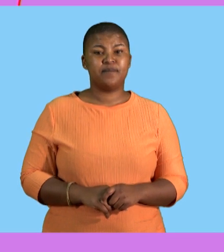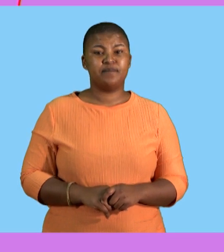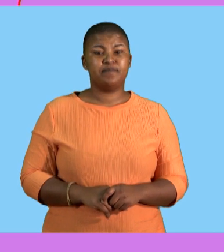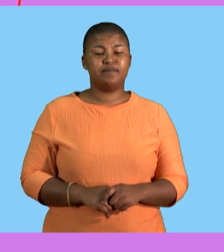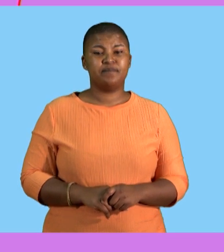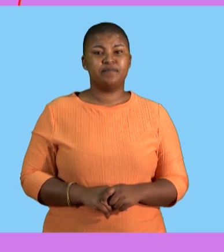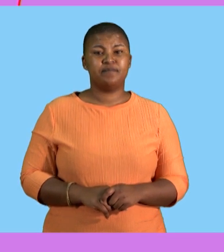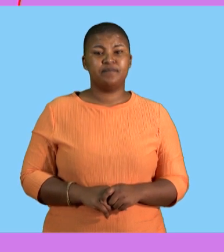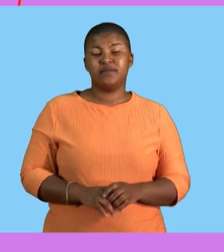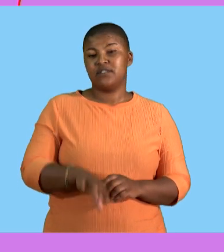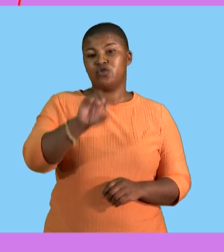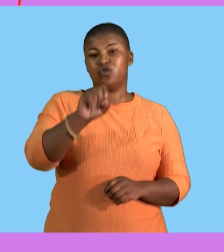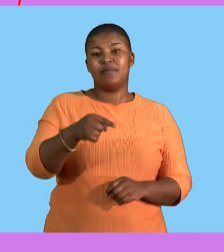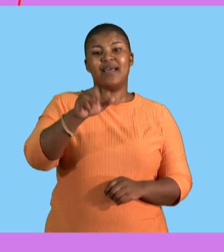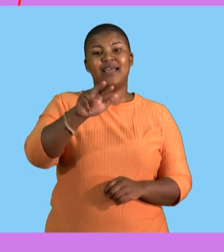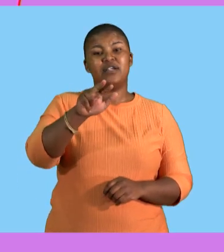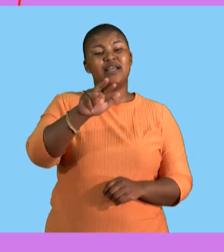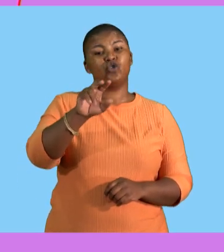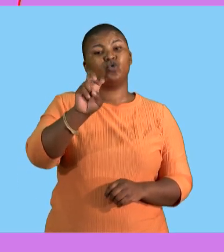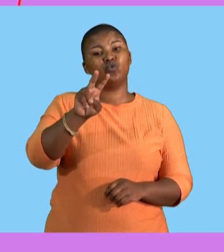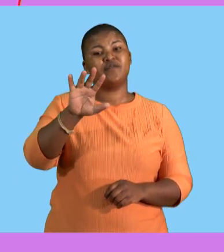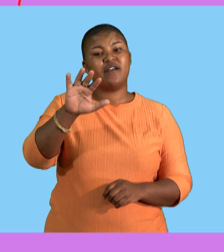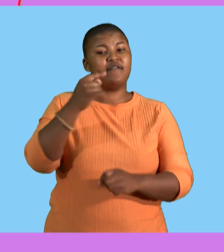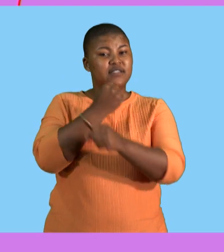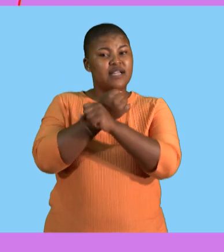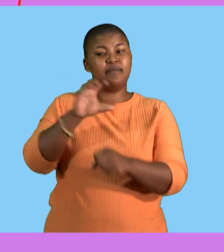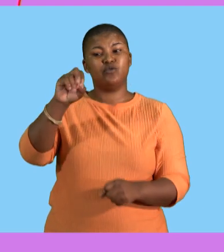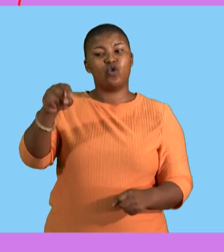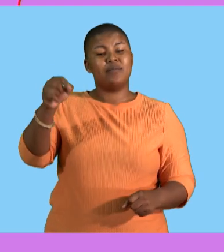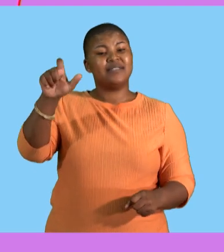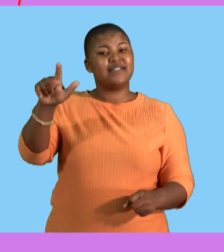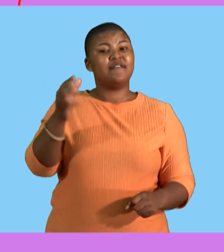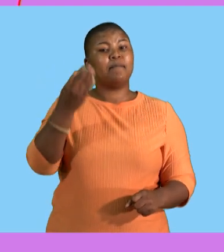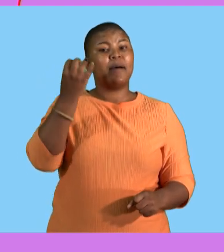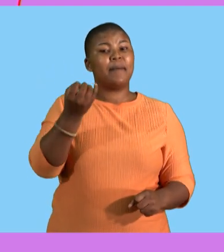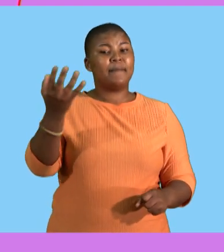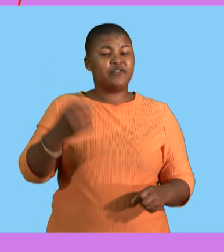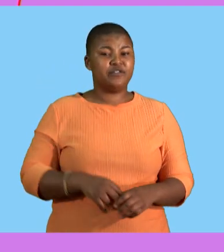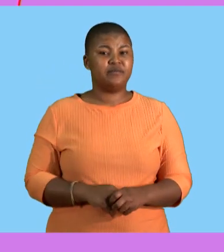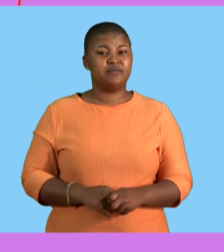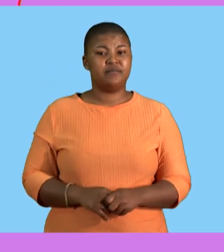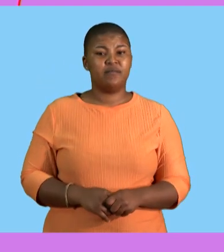0,825 times 0,7, and that is